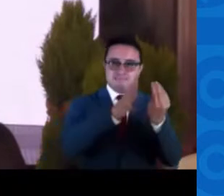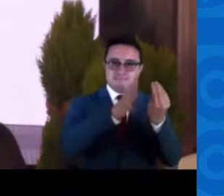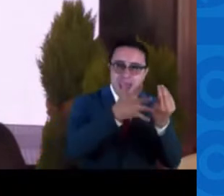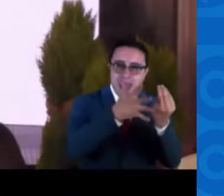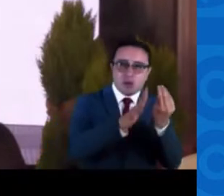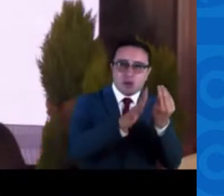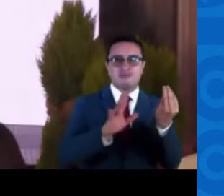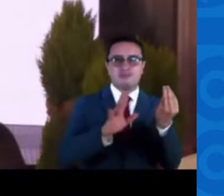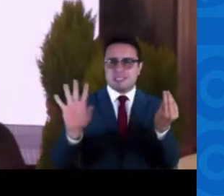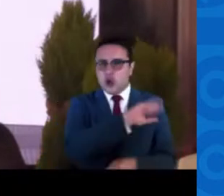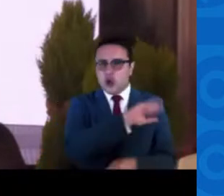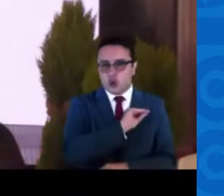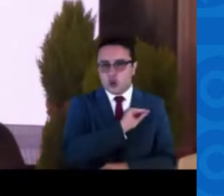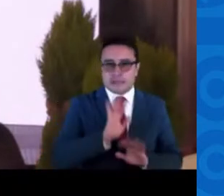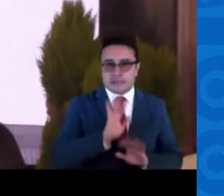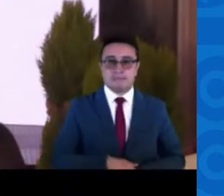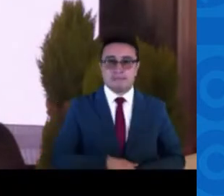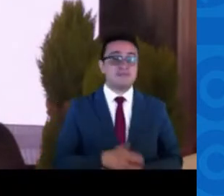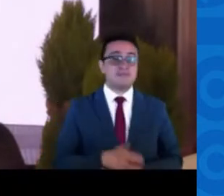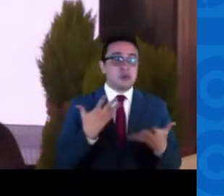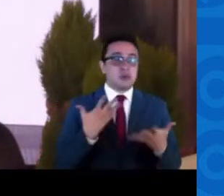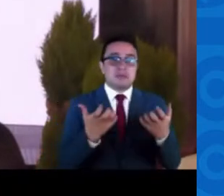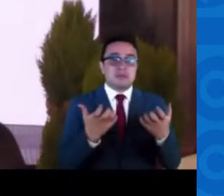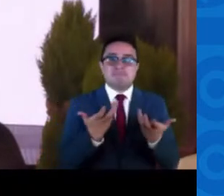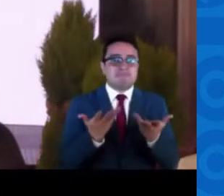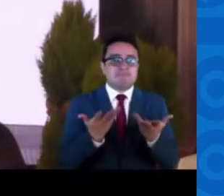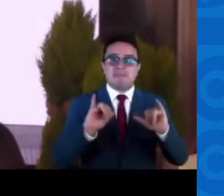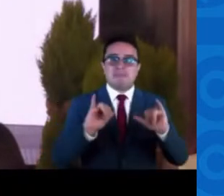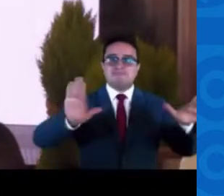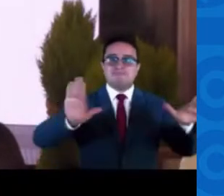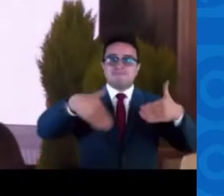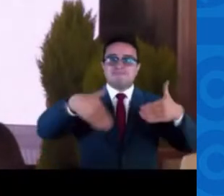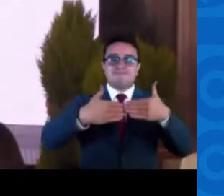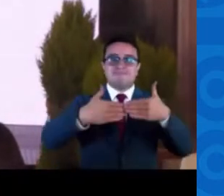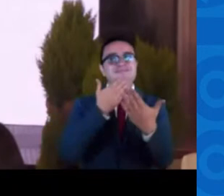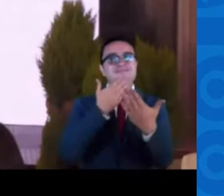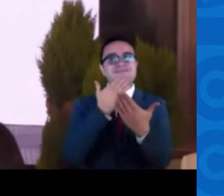and working for the needs of the most vulnerable.